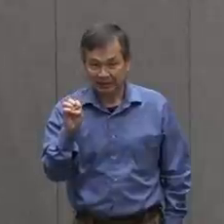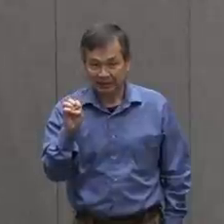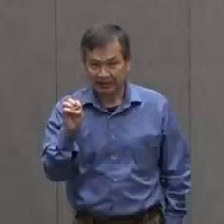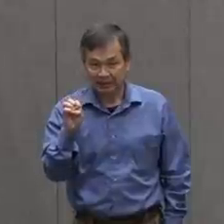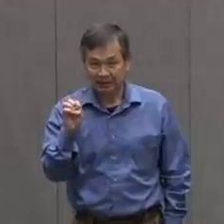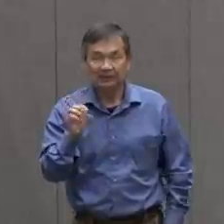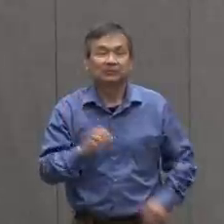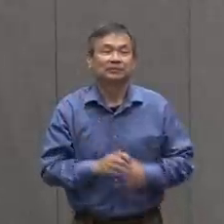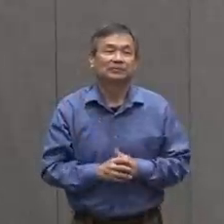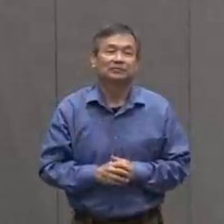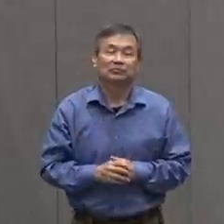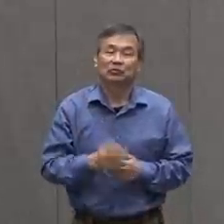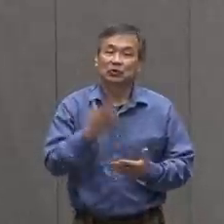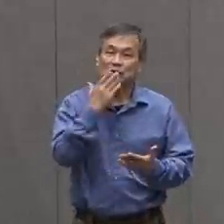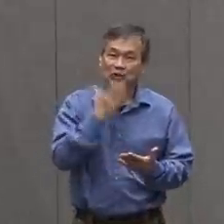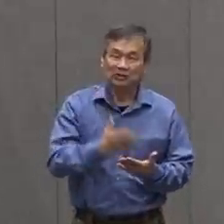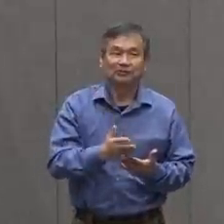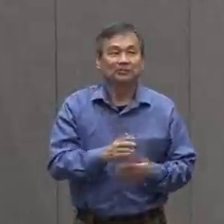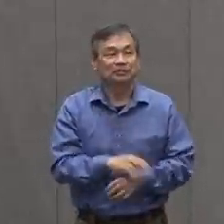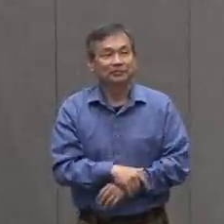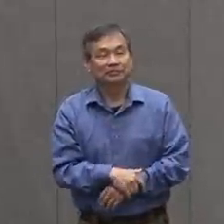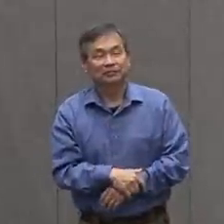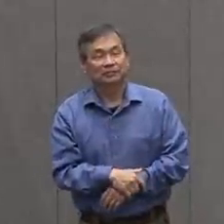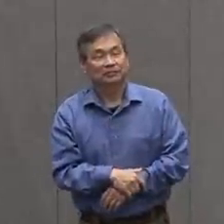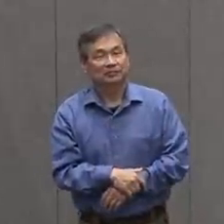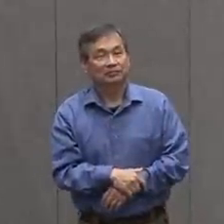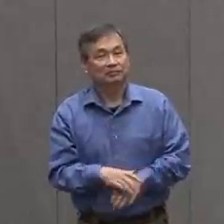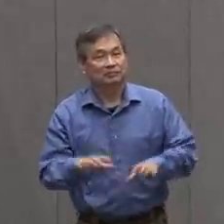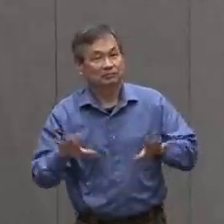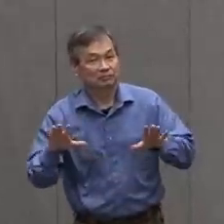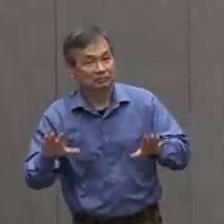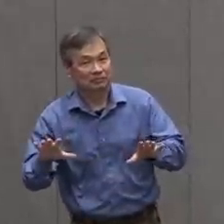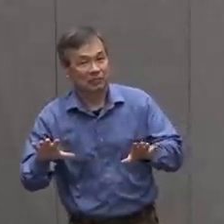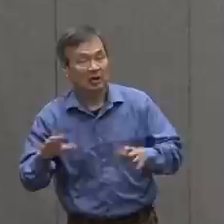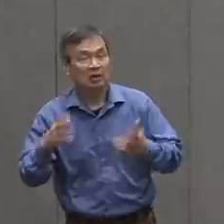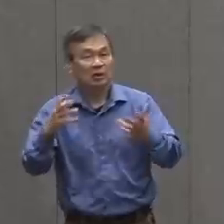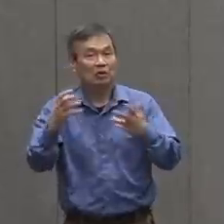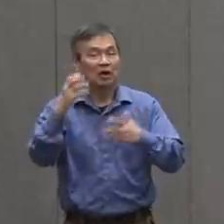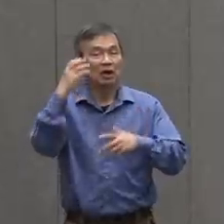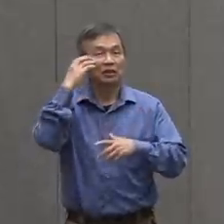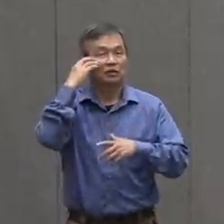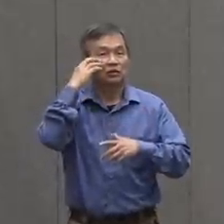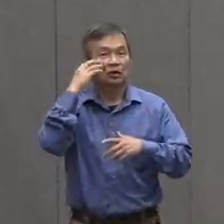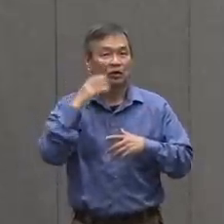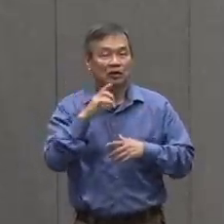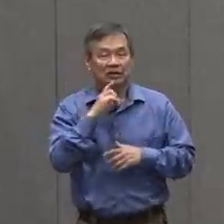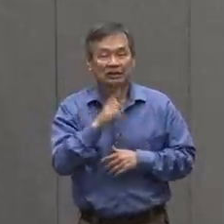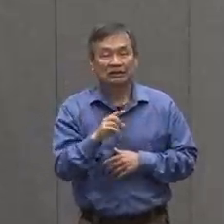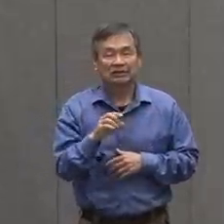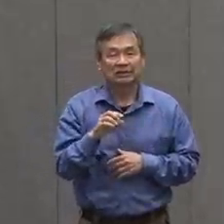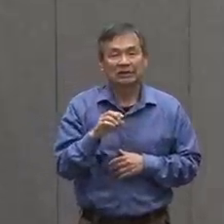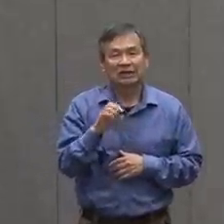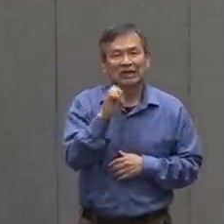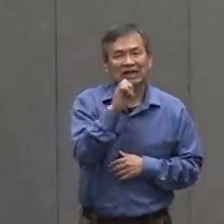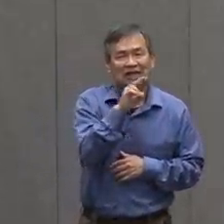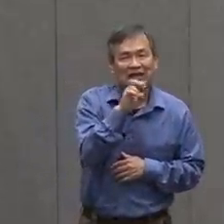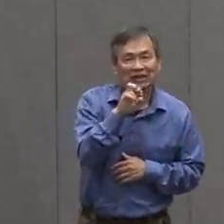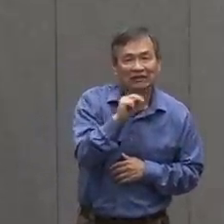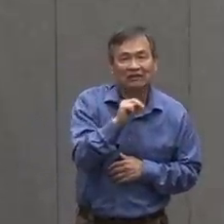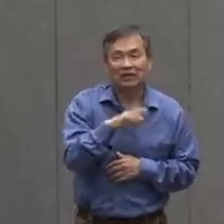T-W-E-L-V-E. Good. Now, if we want to know if our number is even or